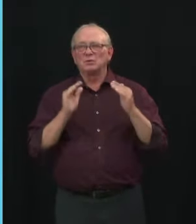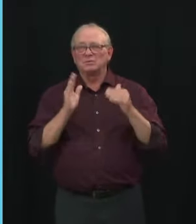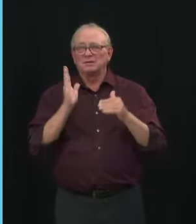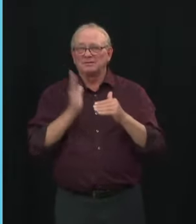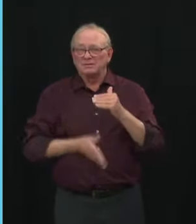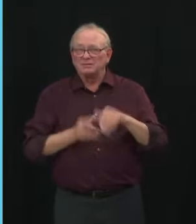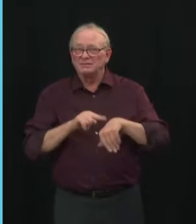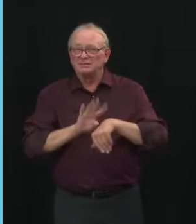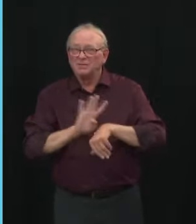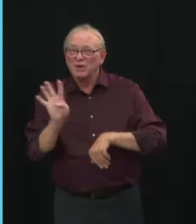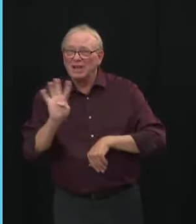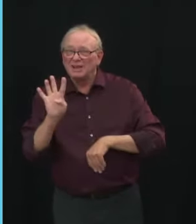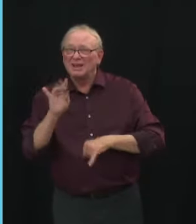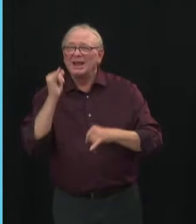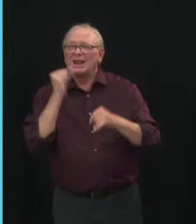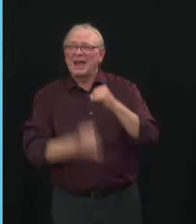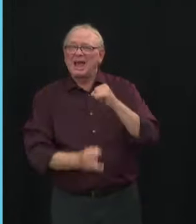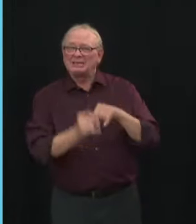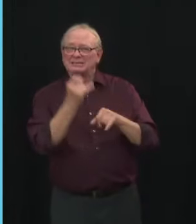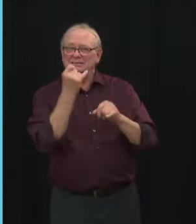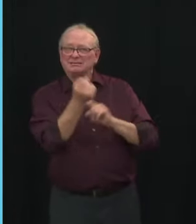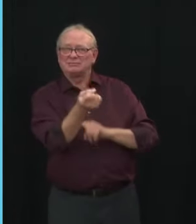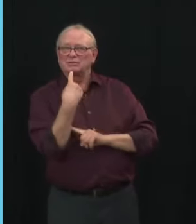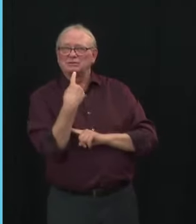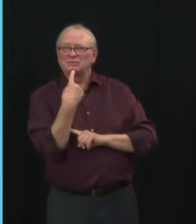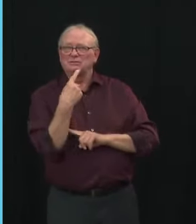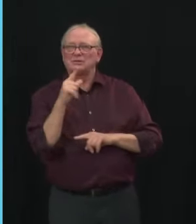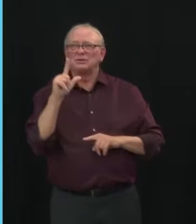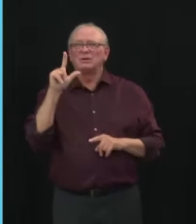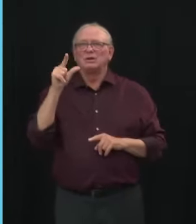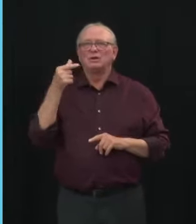please. Emily Mertz, Global News.